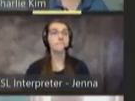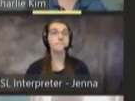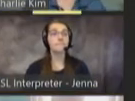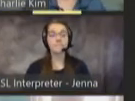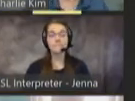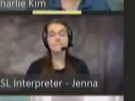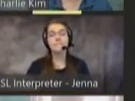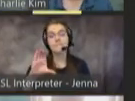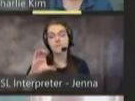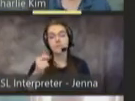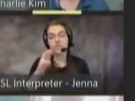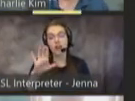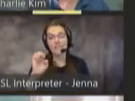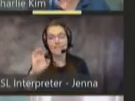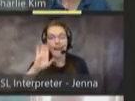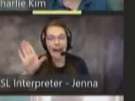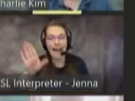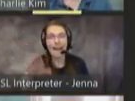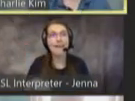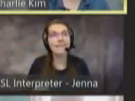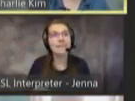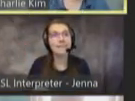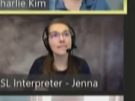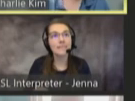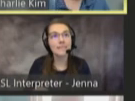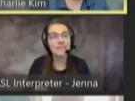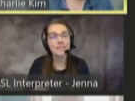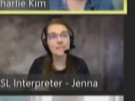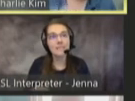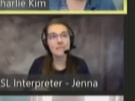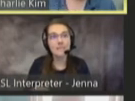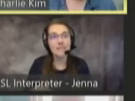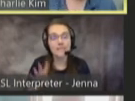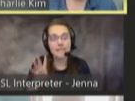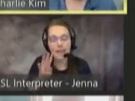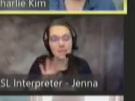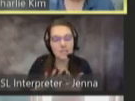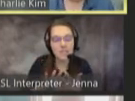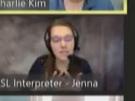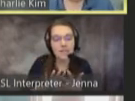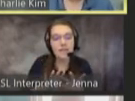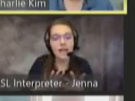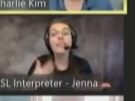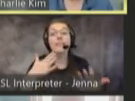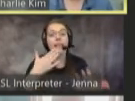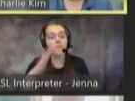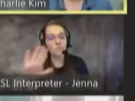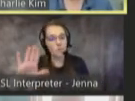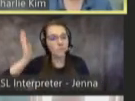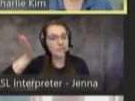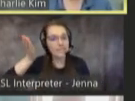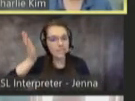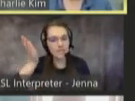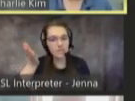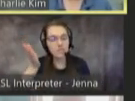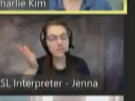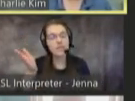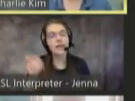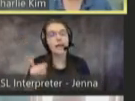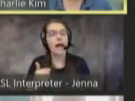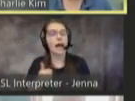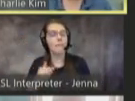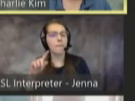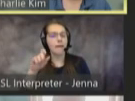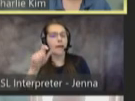Hi, this is Charlie Kim. Patricia, thank you for the presentation. I'm just kind of asking for